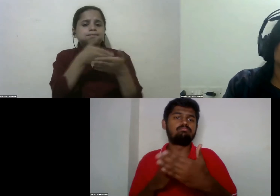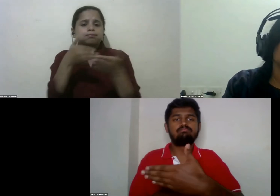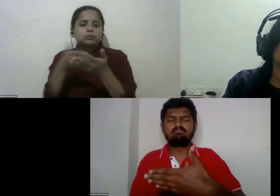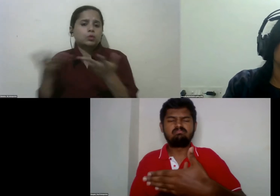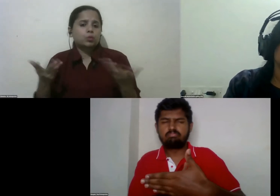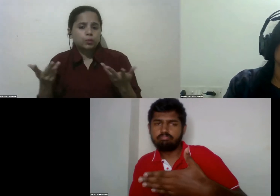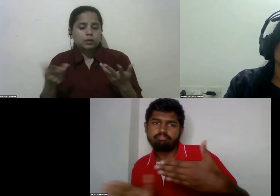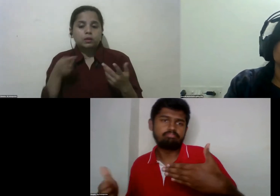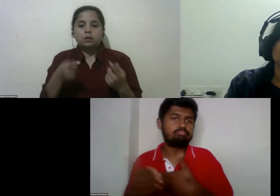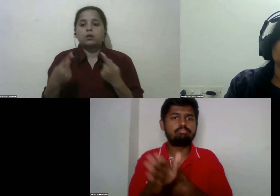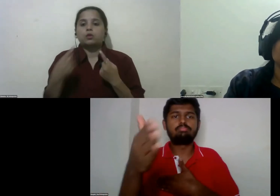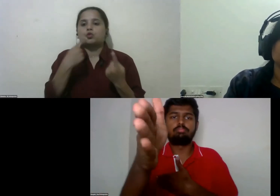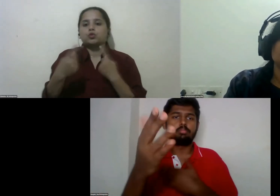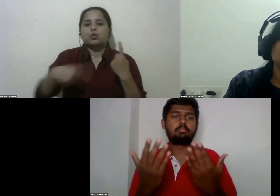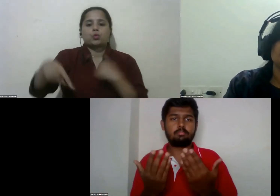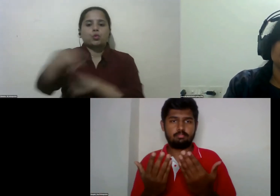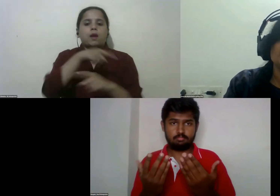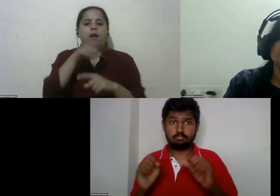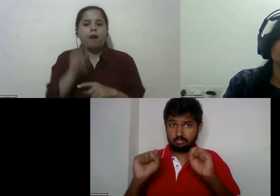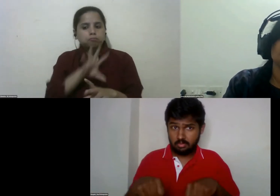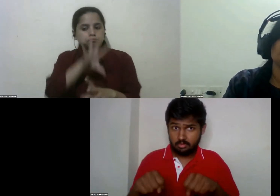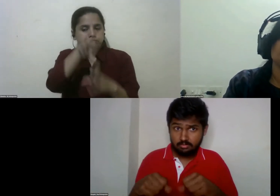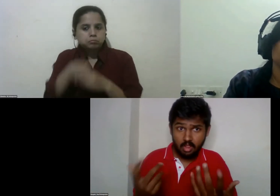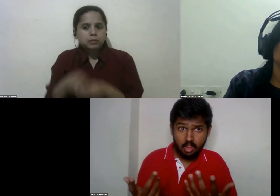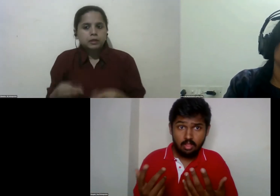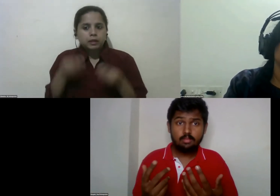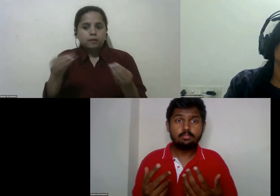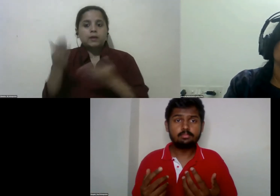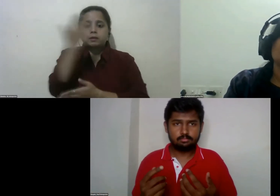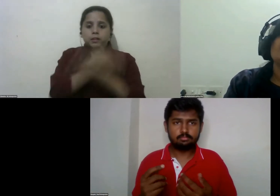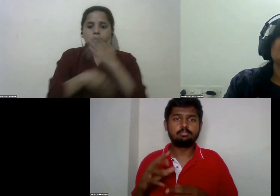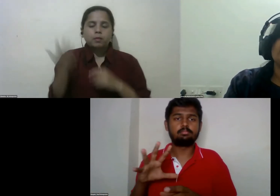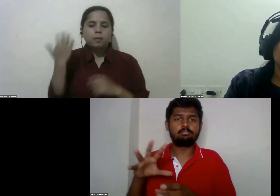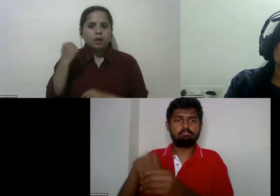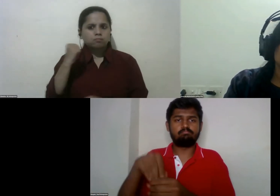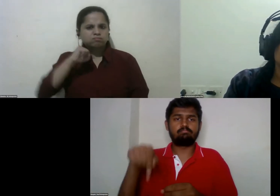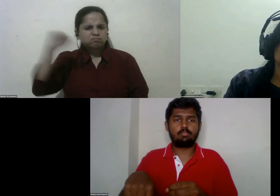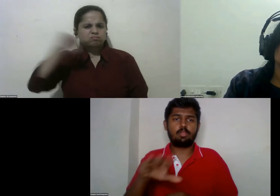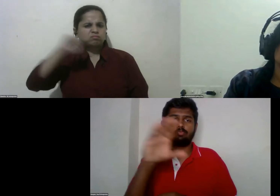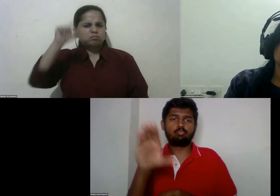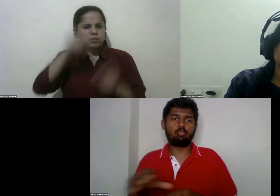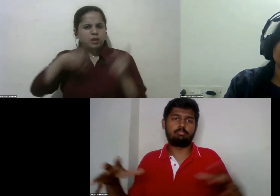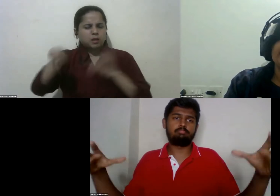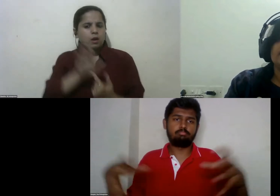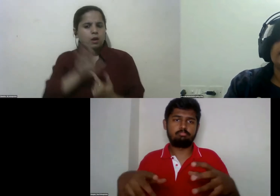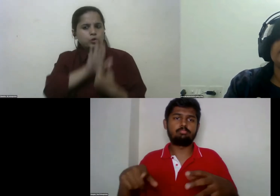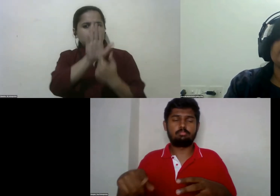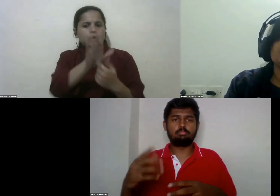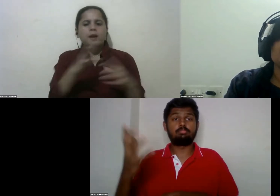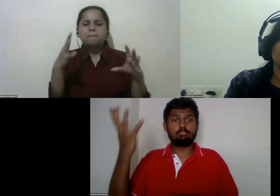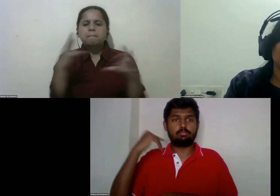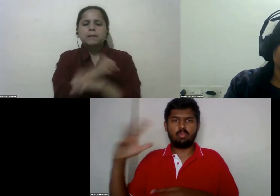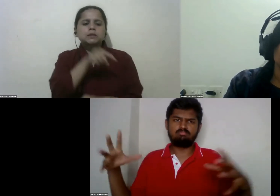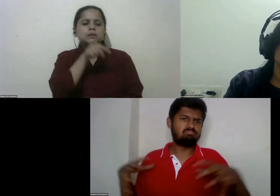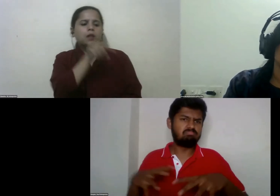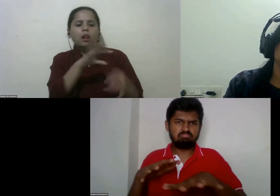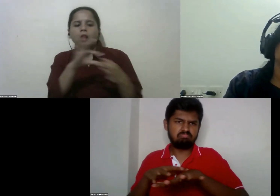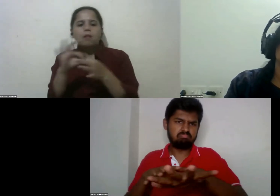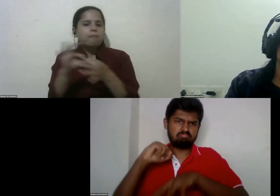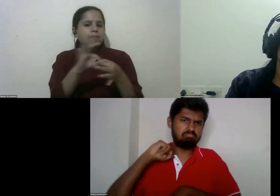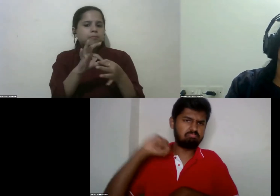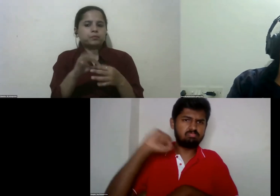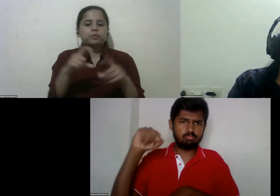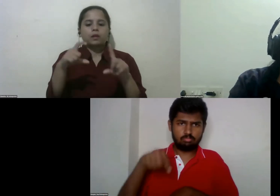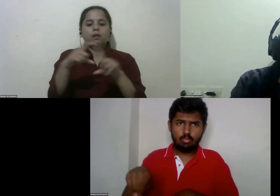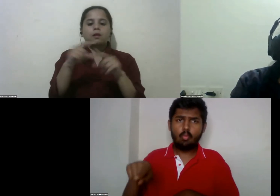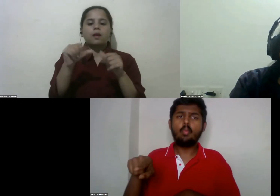was strengthened by the contribution from the disability movement that highlighted the missing link in terms of data on